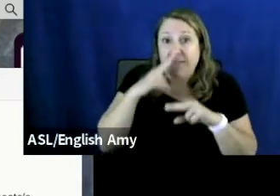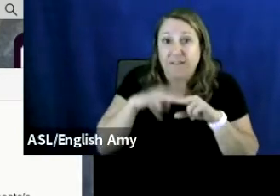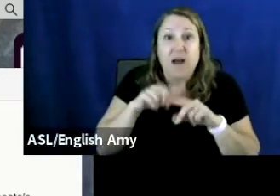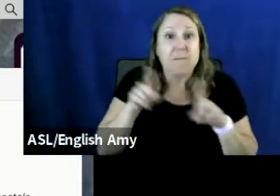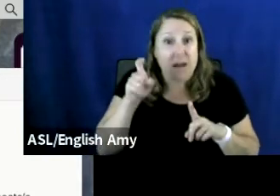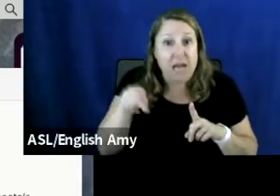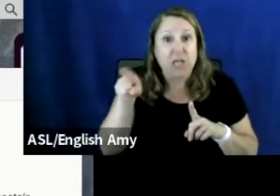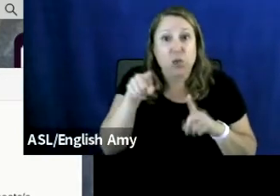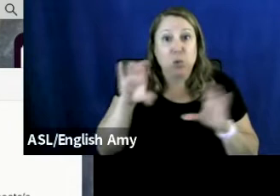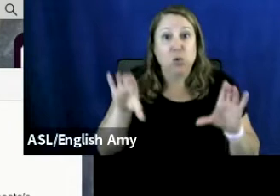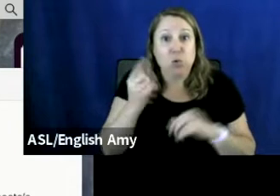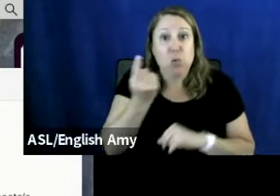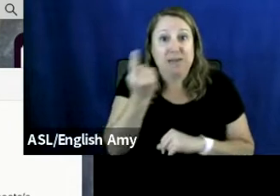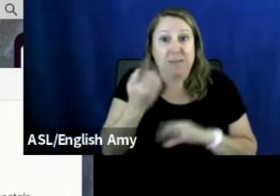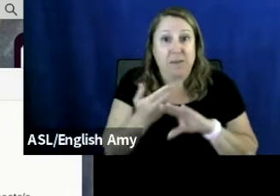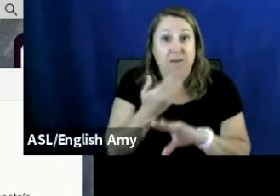before we continue, because